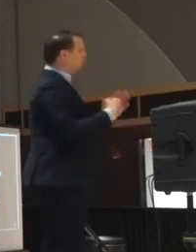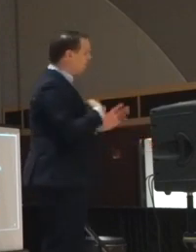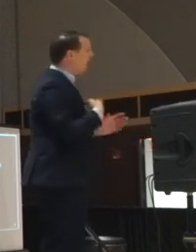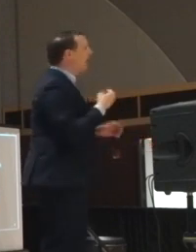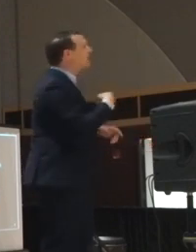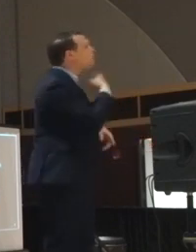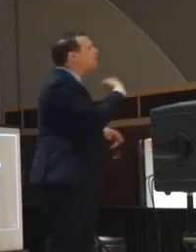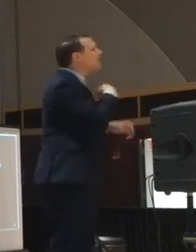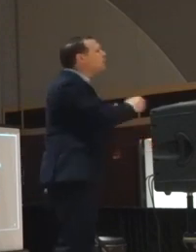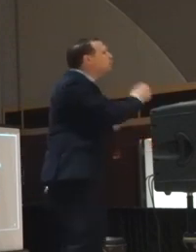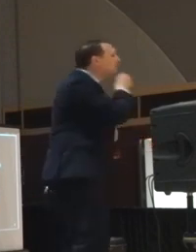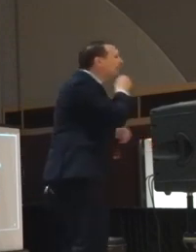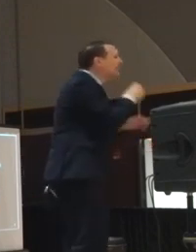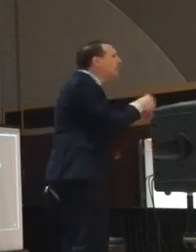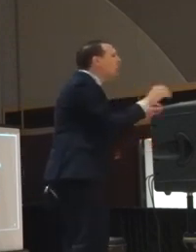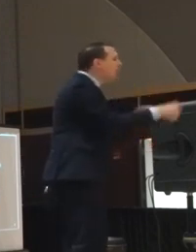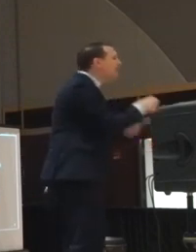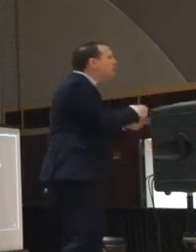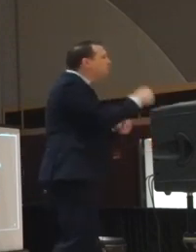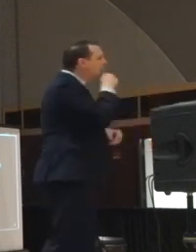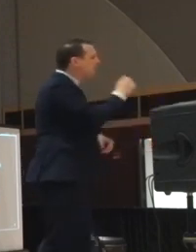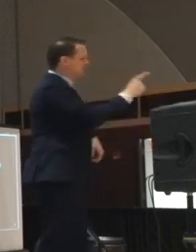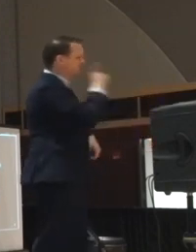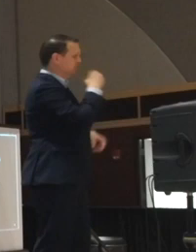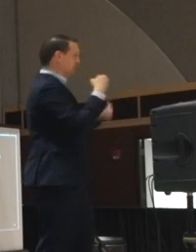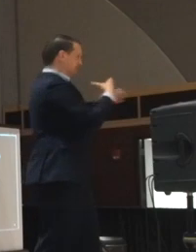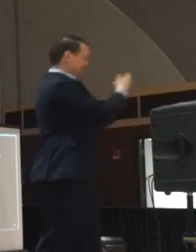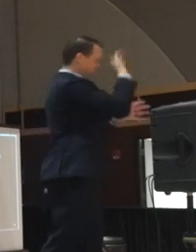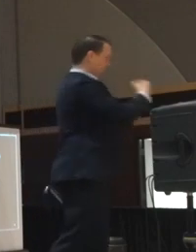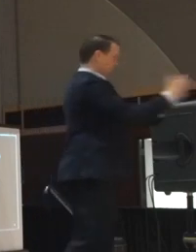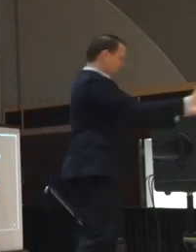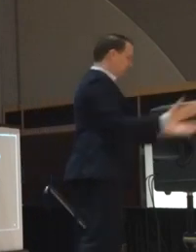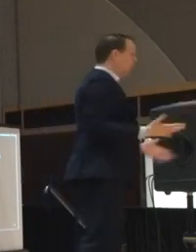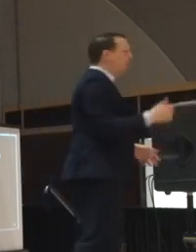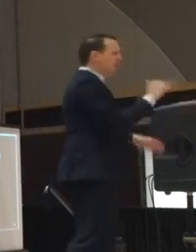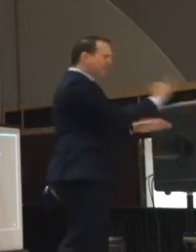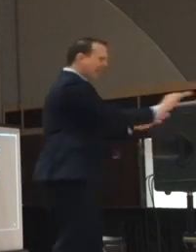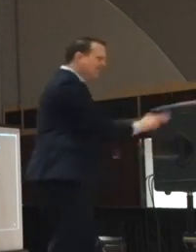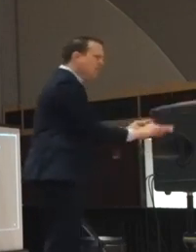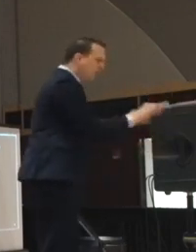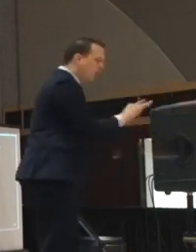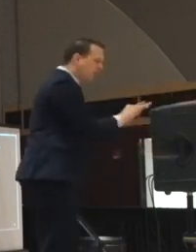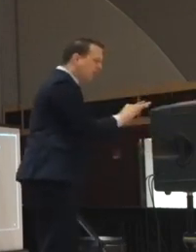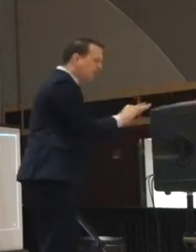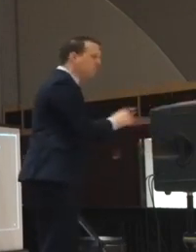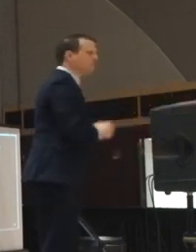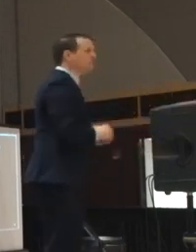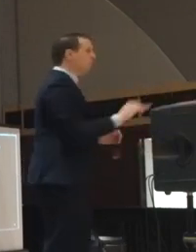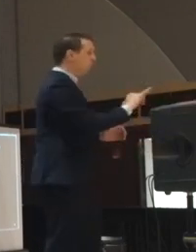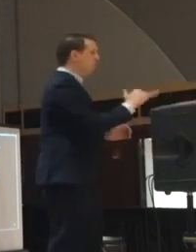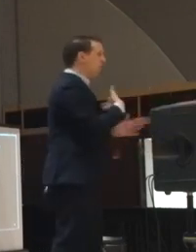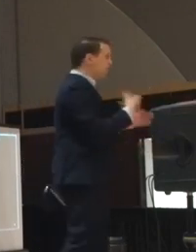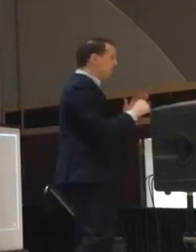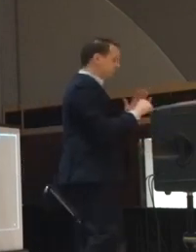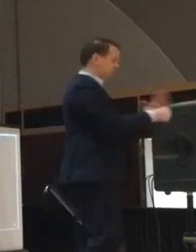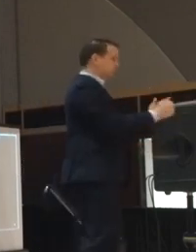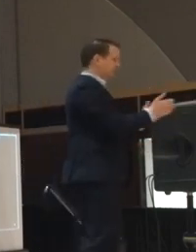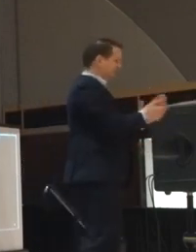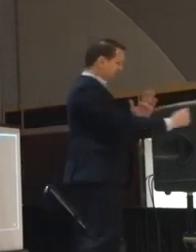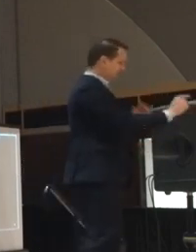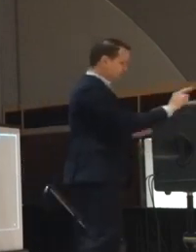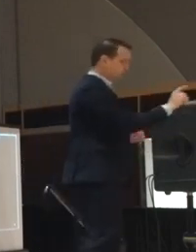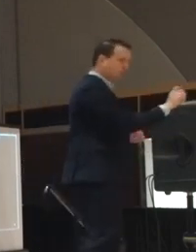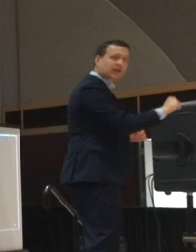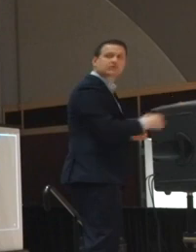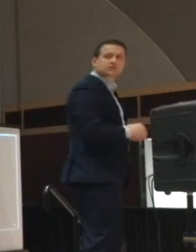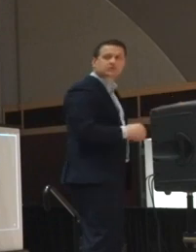private, in his office, in private. Really important. The other thing, while we're talking about skilled trades, I